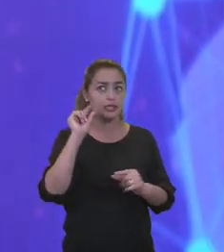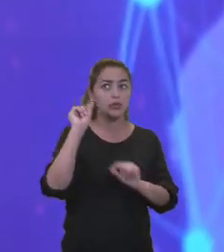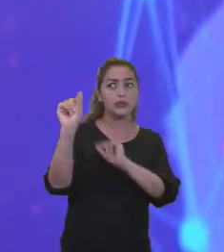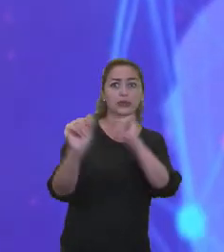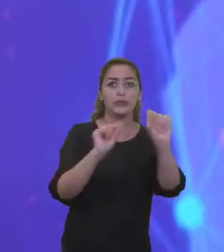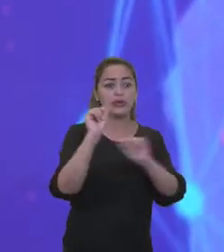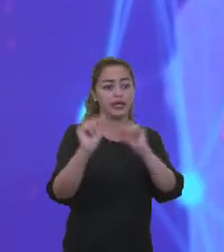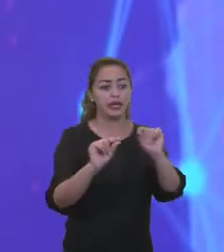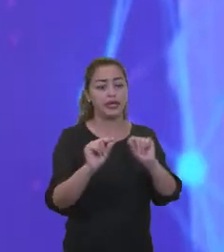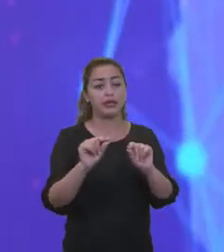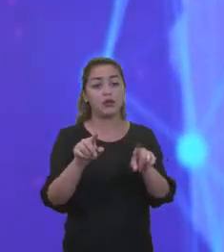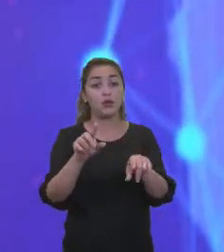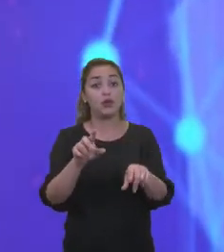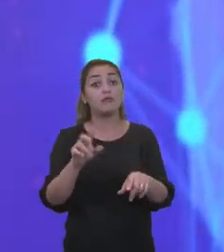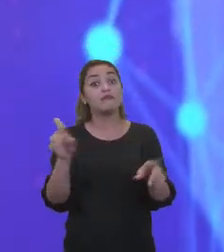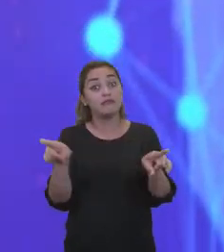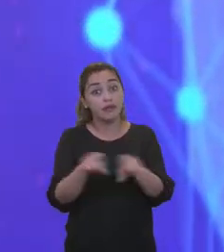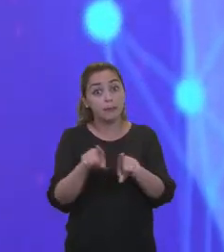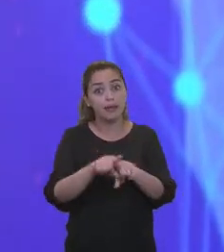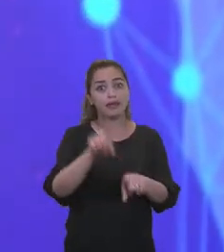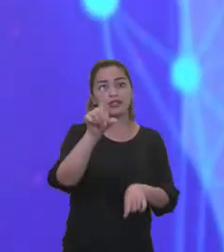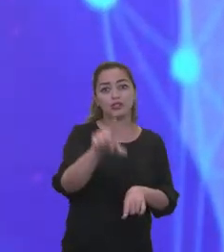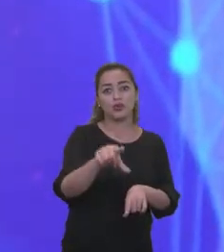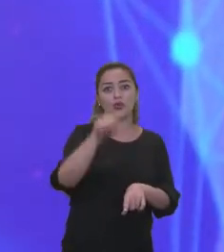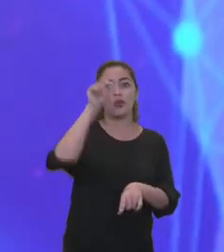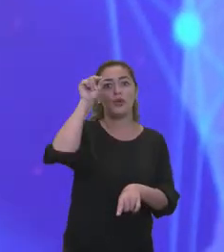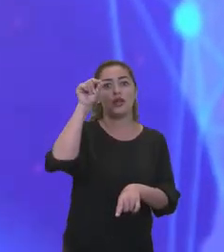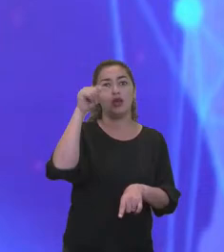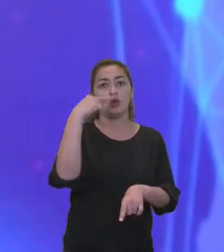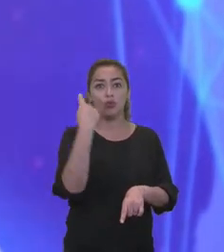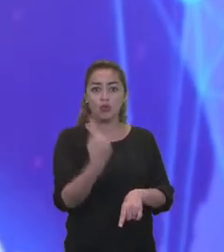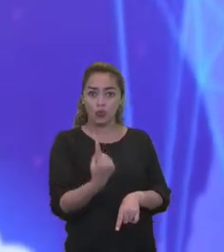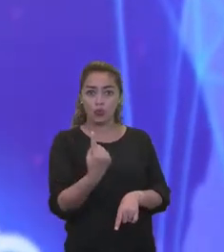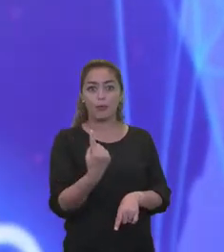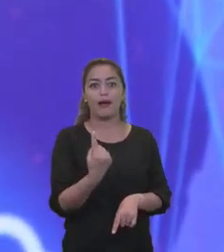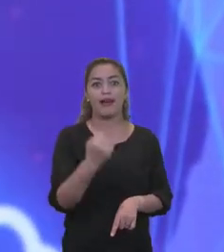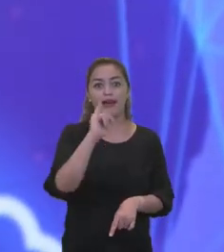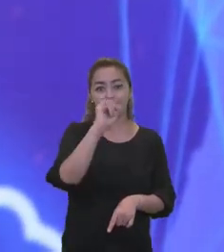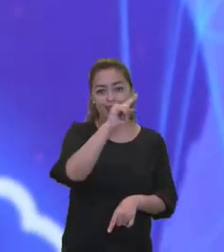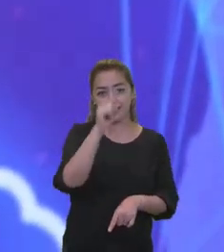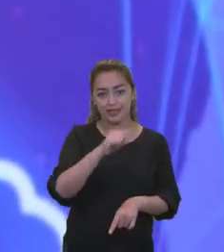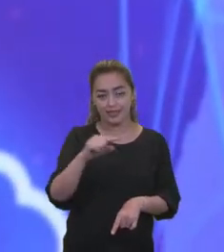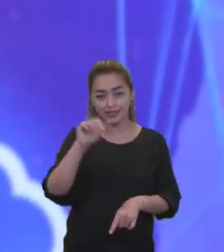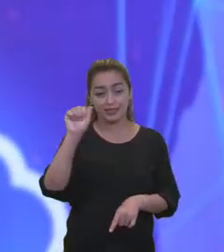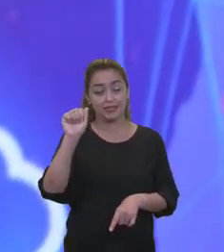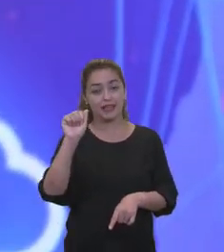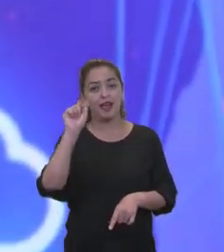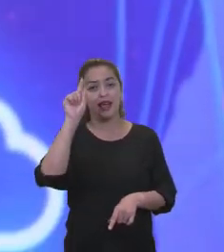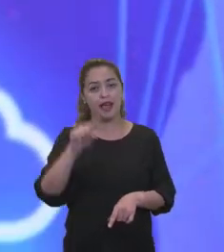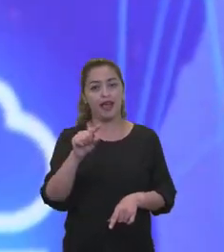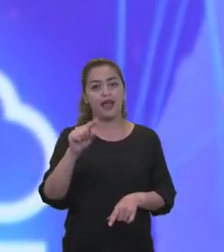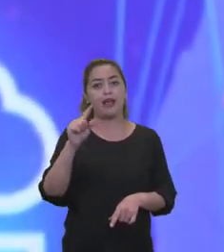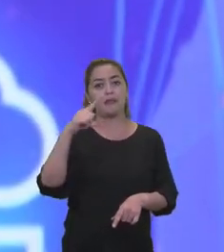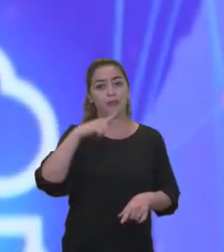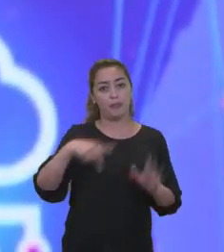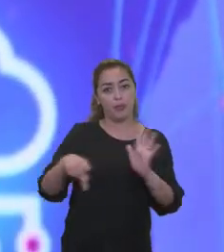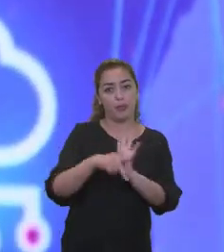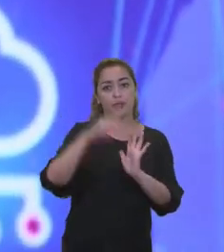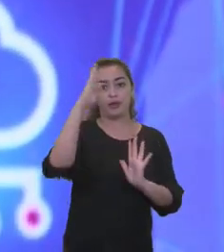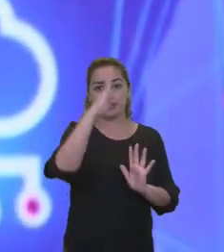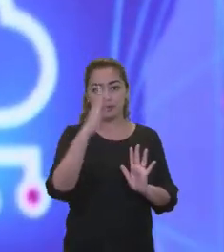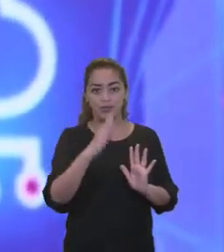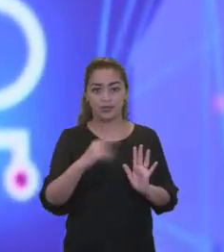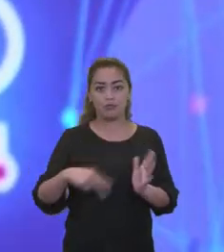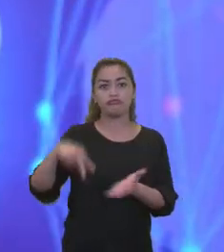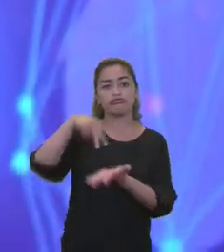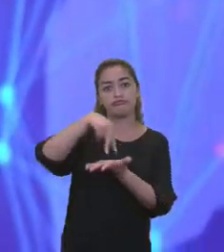the possibilities, and together the choice of Isa, the singer, as the ambassador of TIM Brazil.